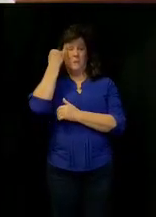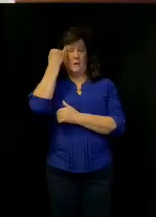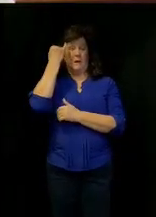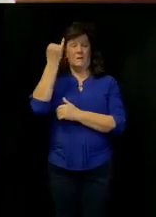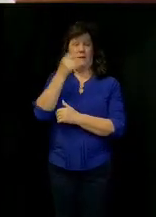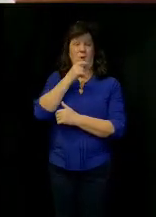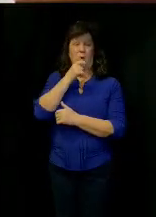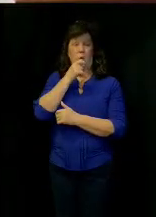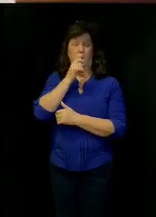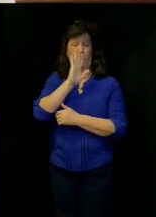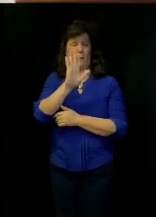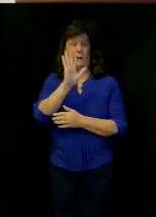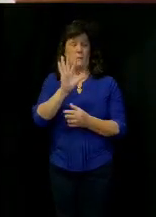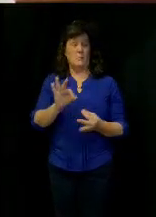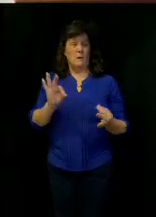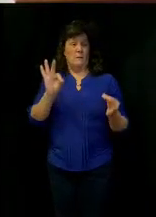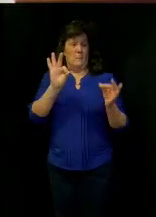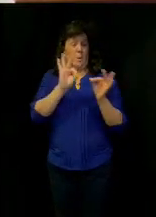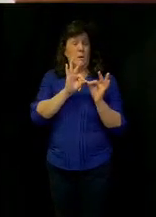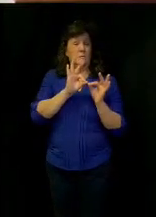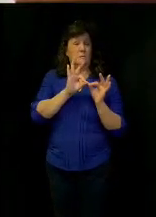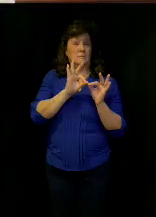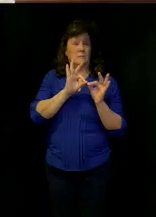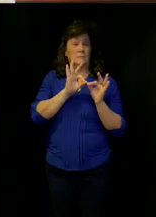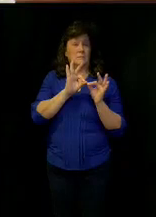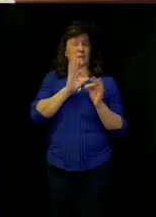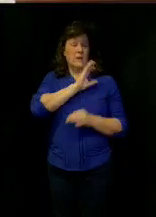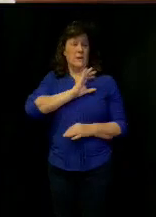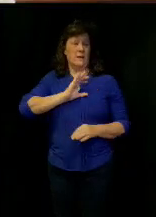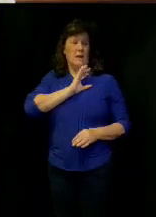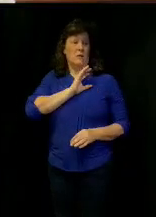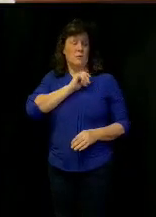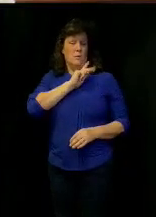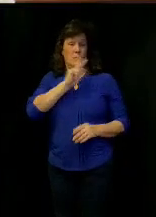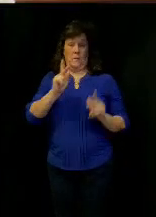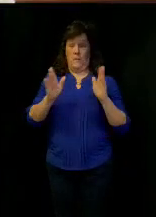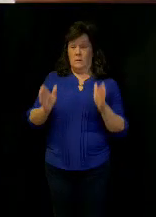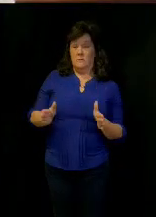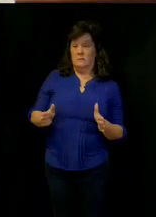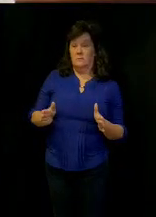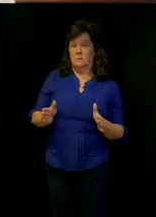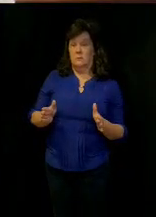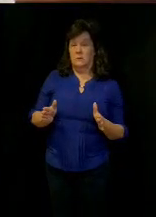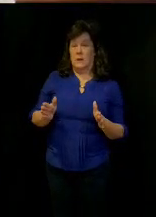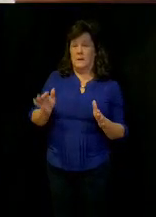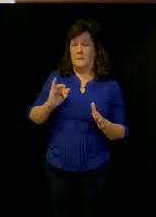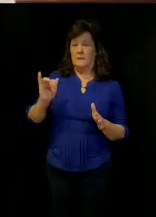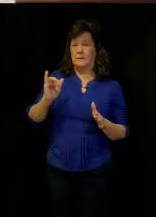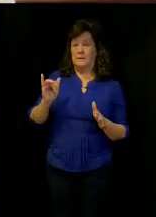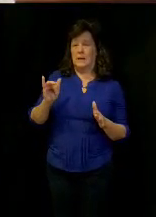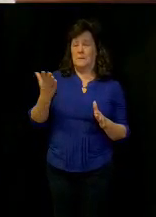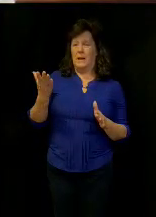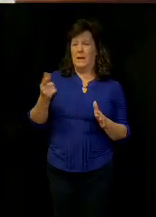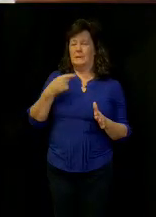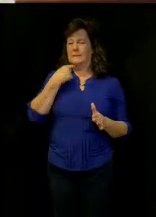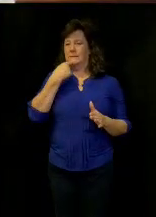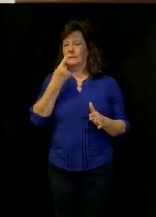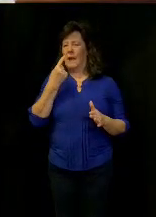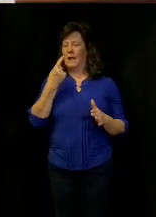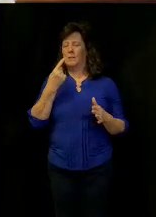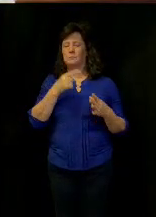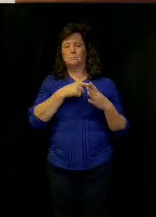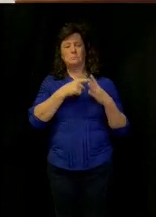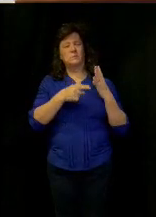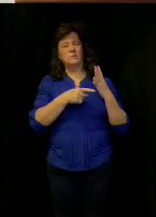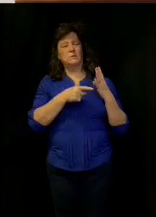values. It's their distinguishing characteristics or personality of a person. It's being the same one as described. I like this. It's who you